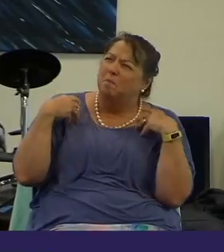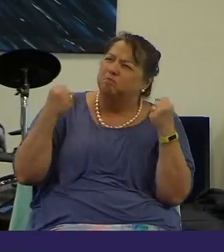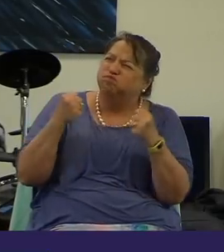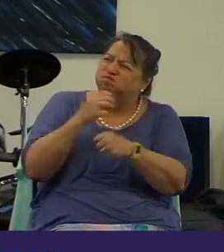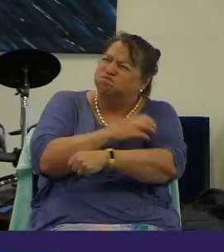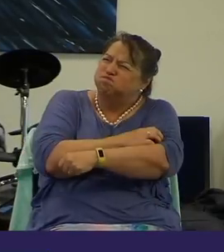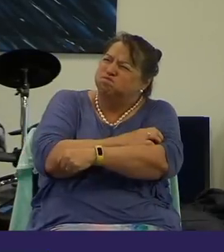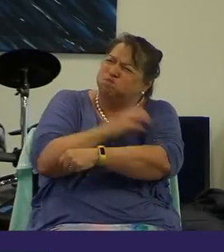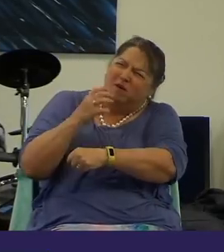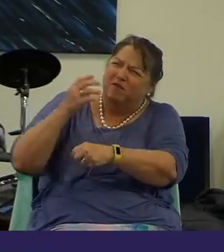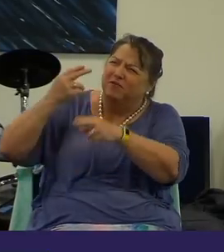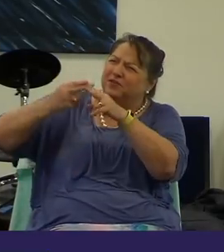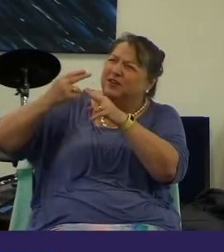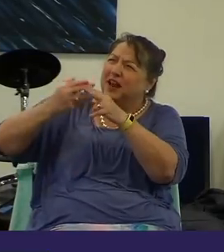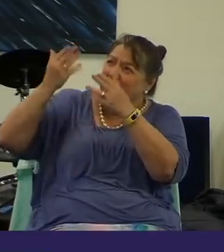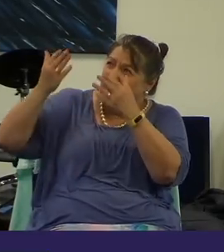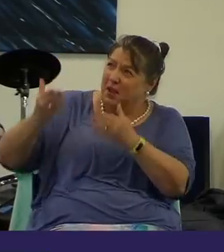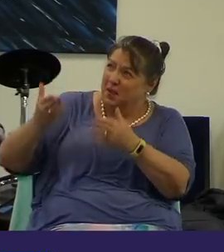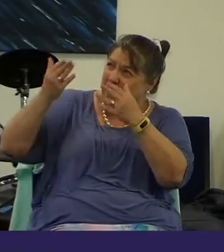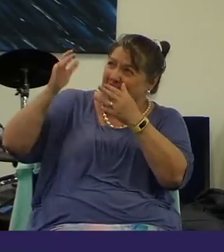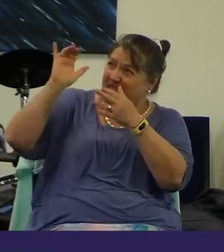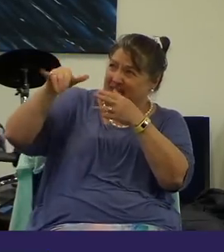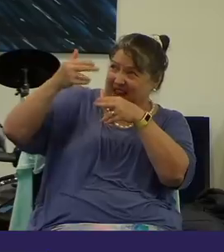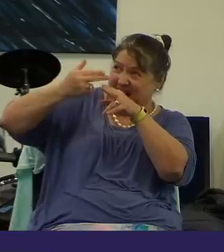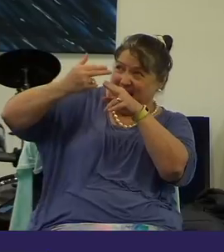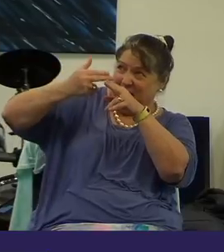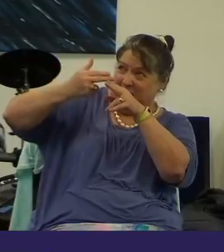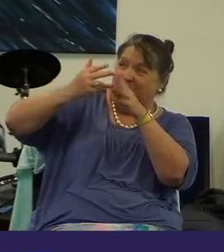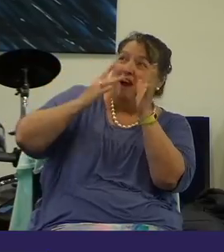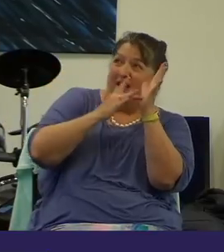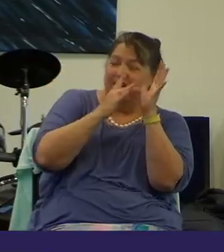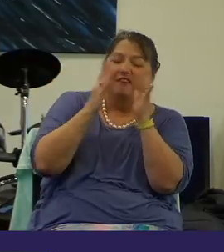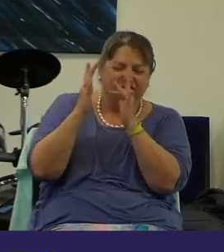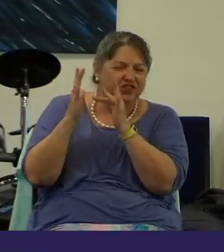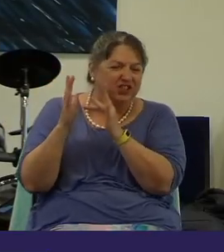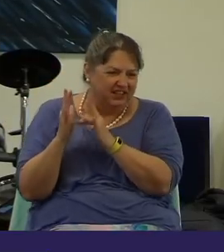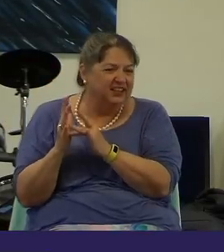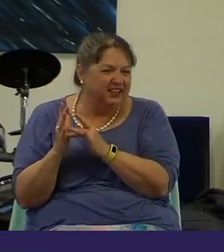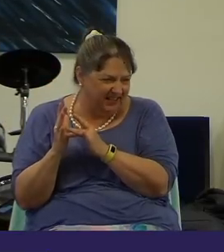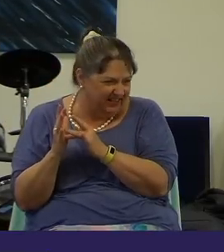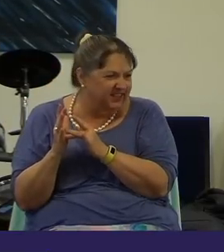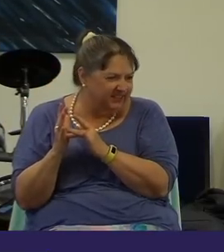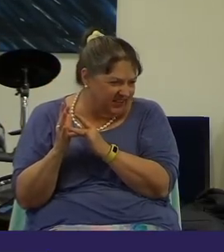powerful name it is. The name of